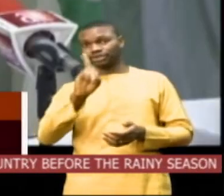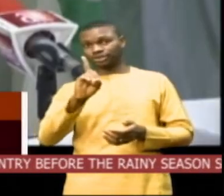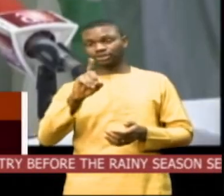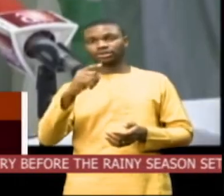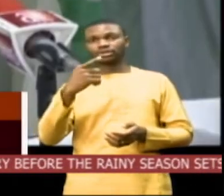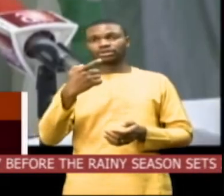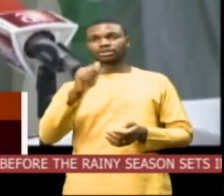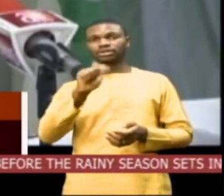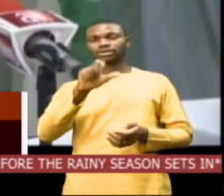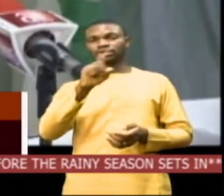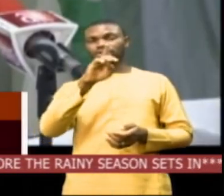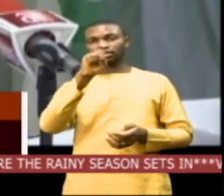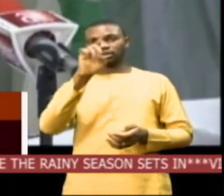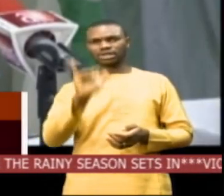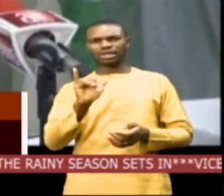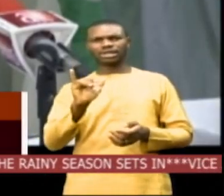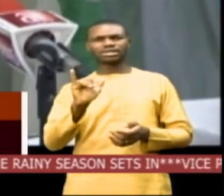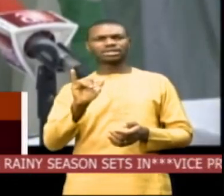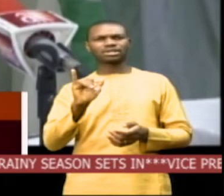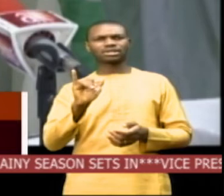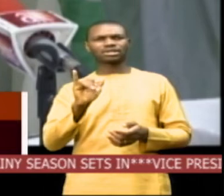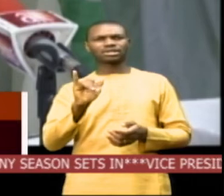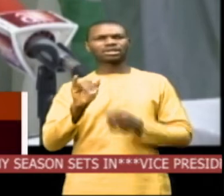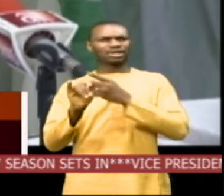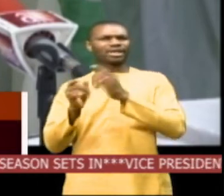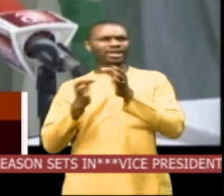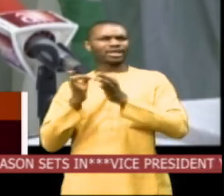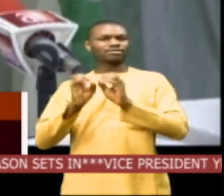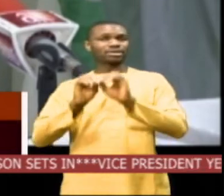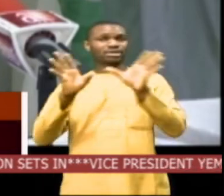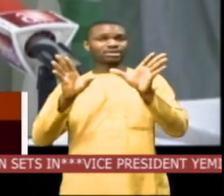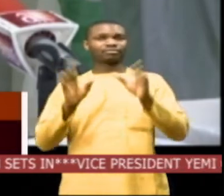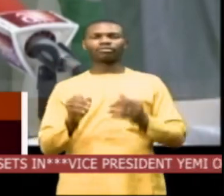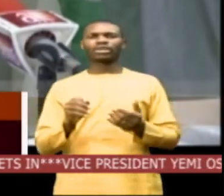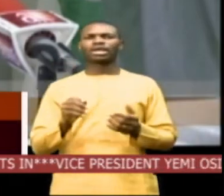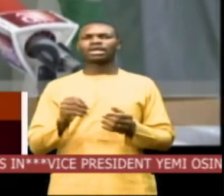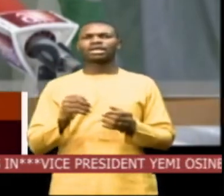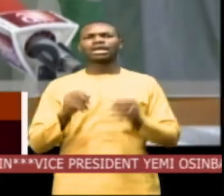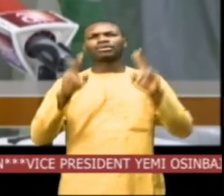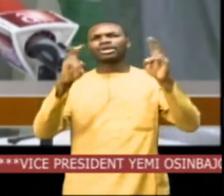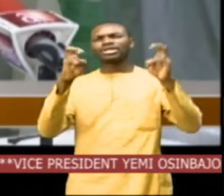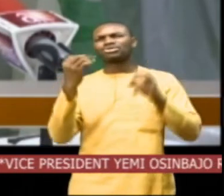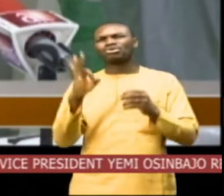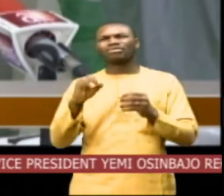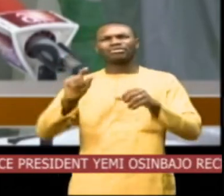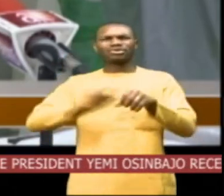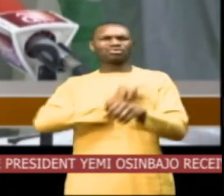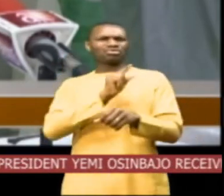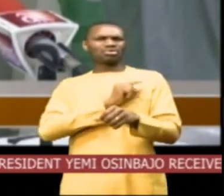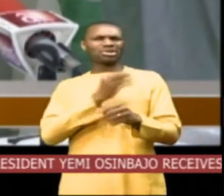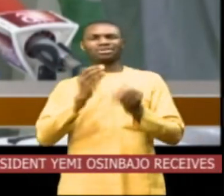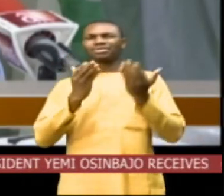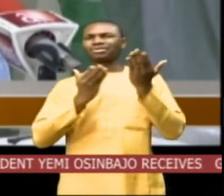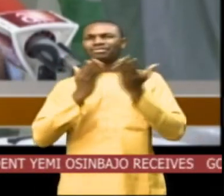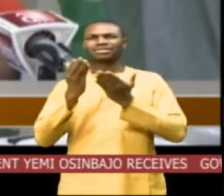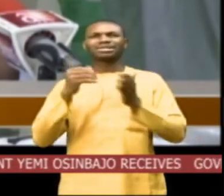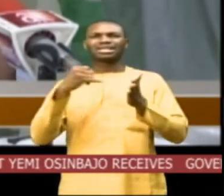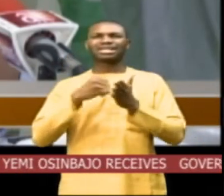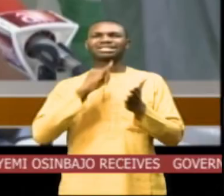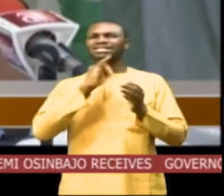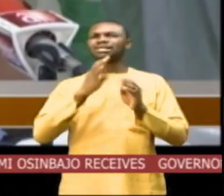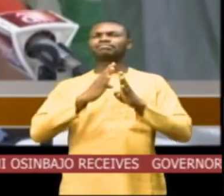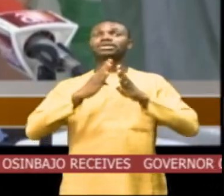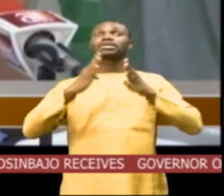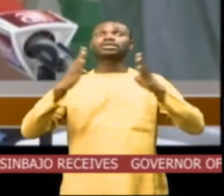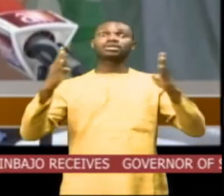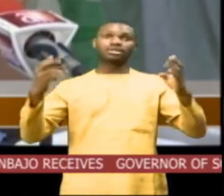not an issue that is just straightforward like this. There are many dependencies along the line. And these dependencies have to be cleared for